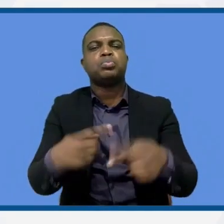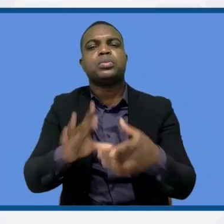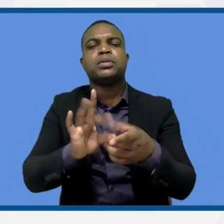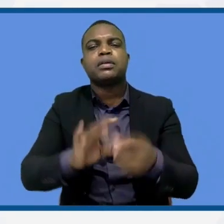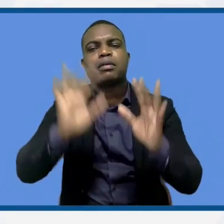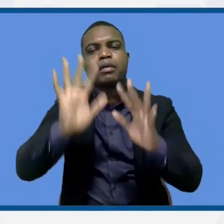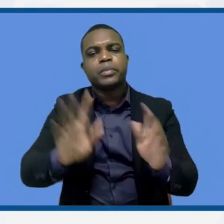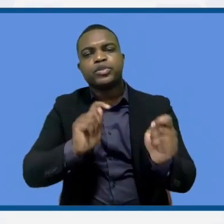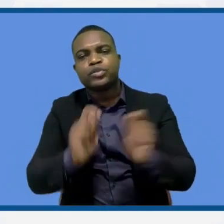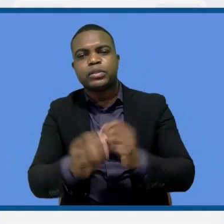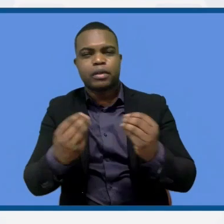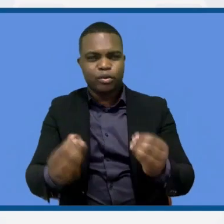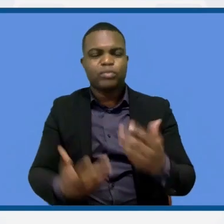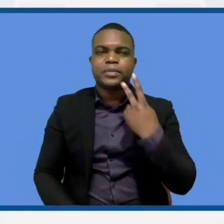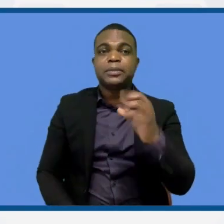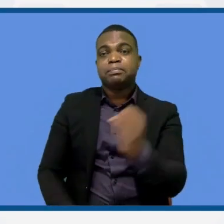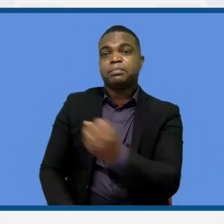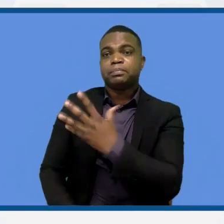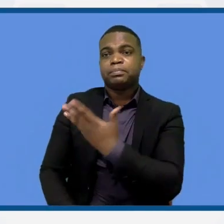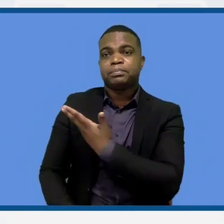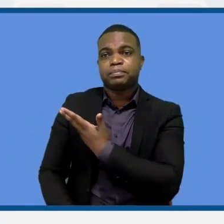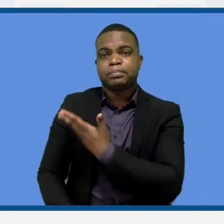And then at the end of this